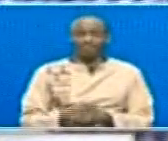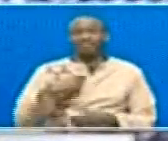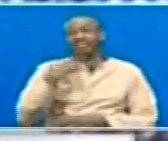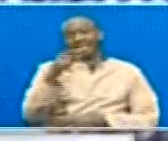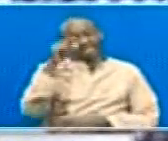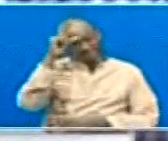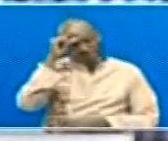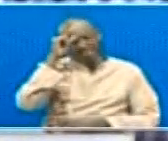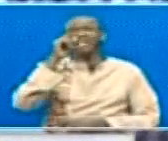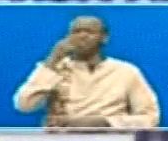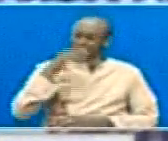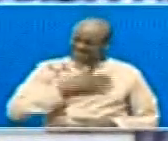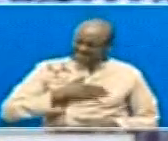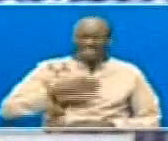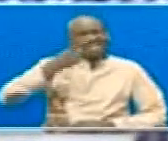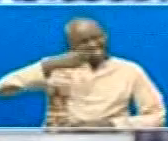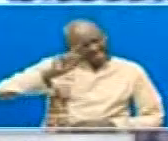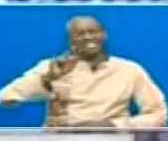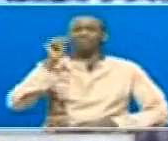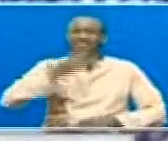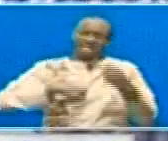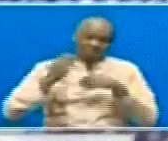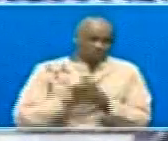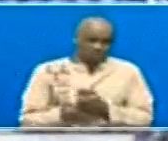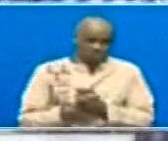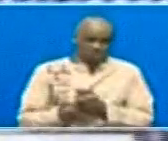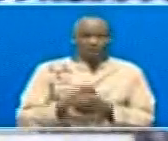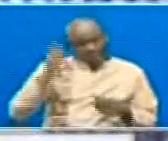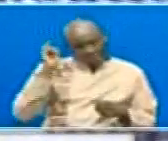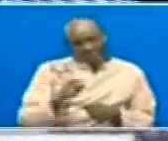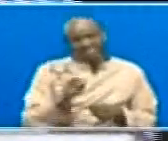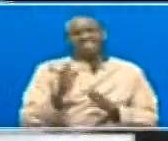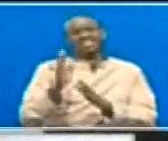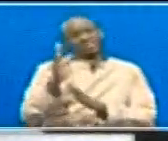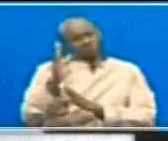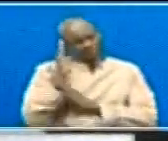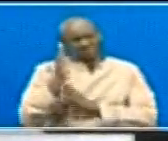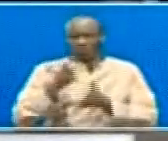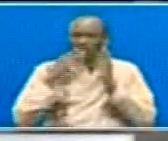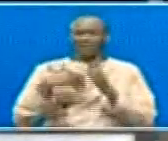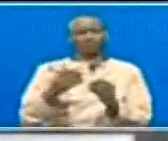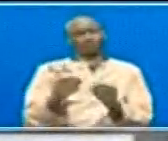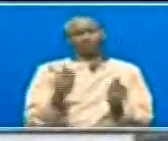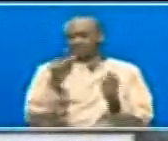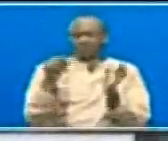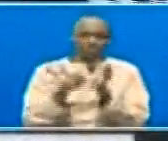do the right thing. Let us sort out the security mess once and for all.